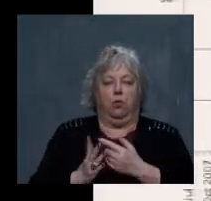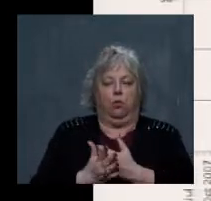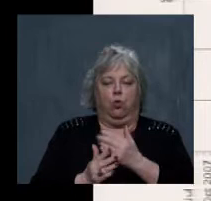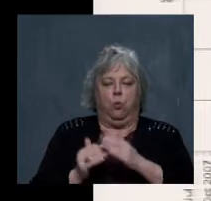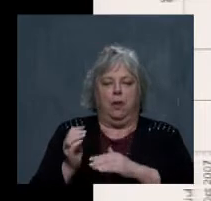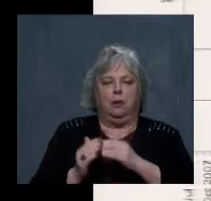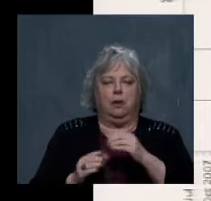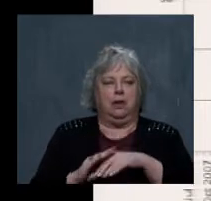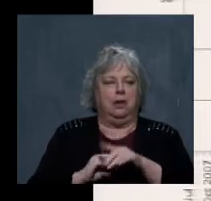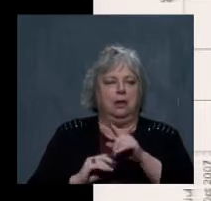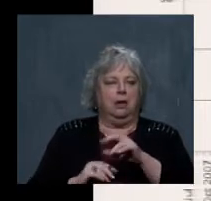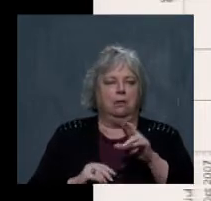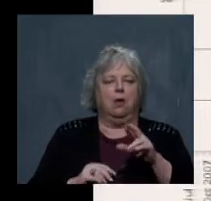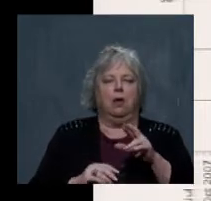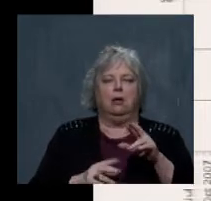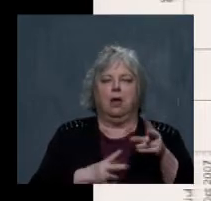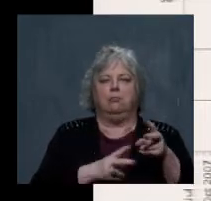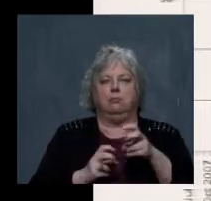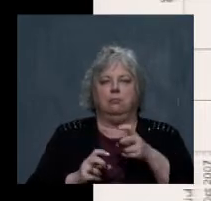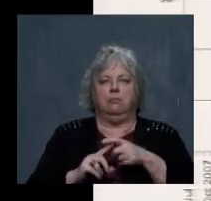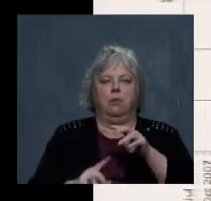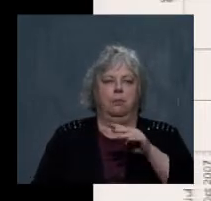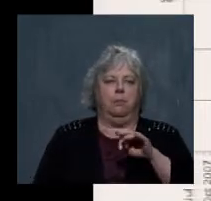Little Rock. I get this from Metro Plan.